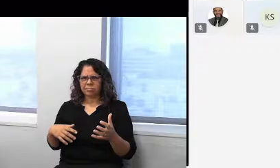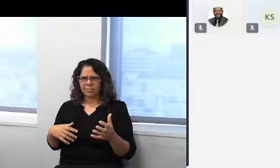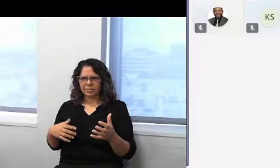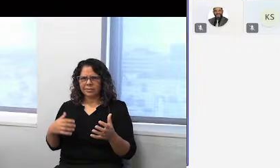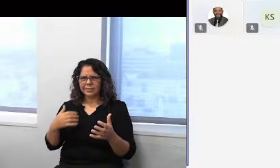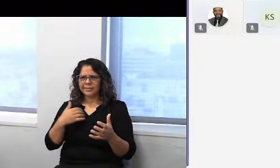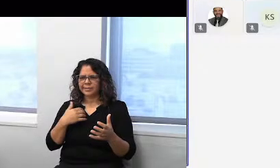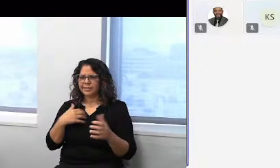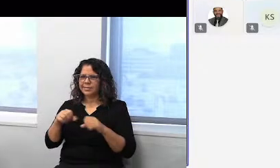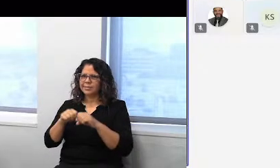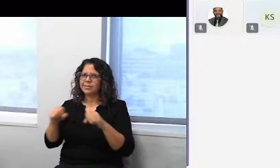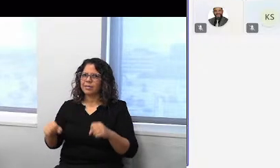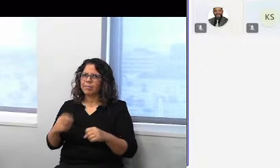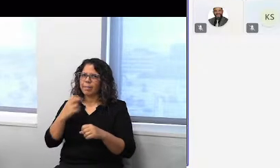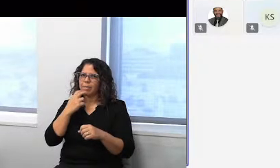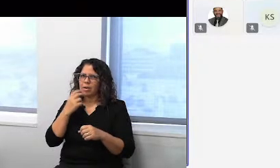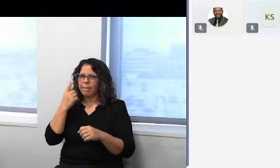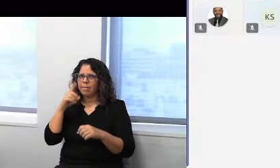My question is,